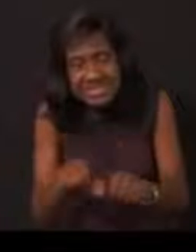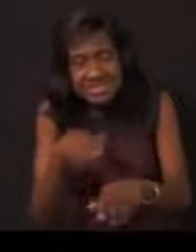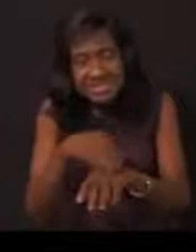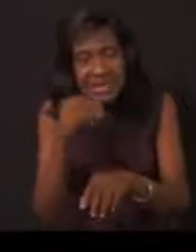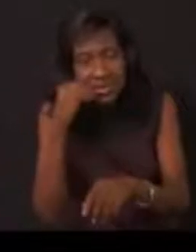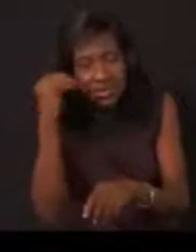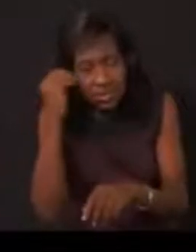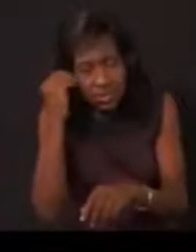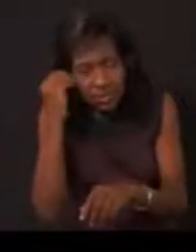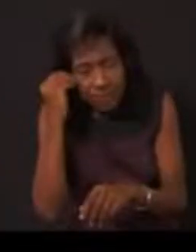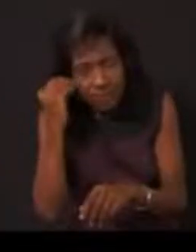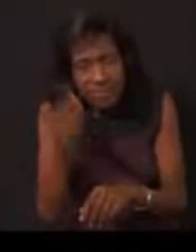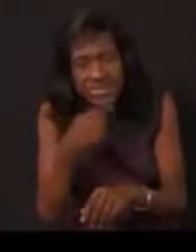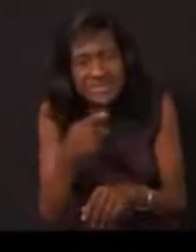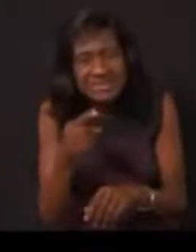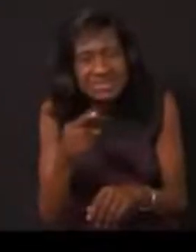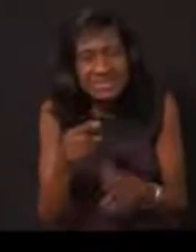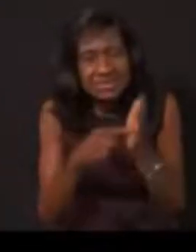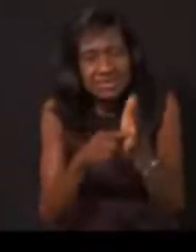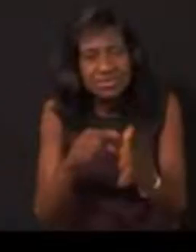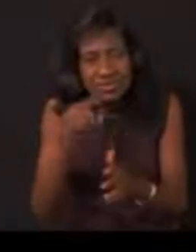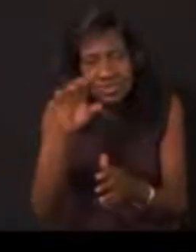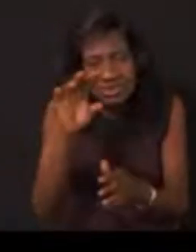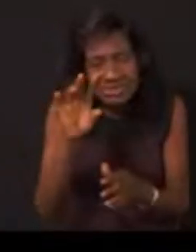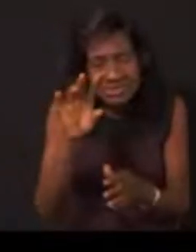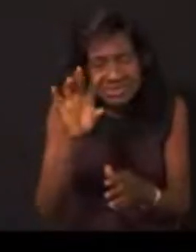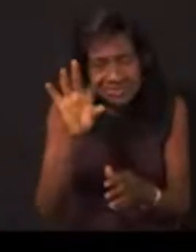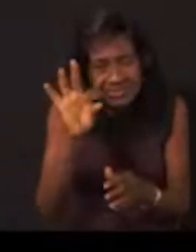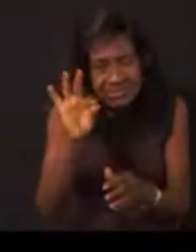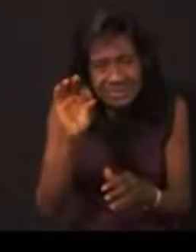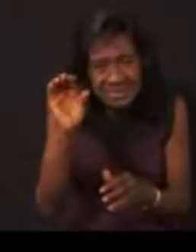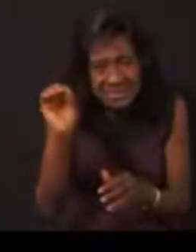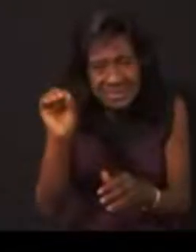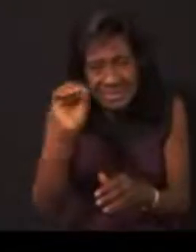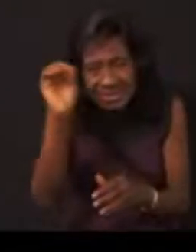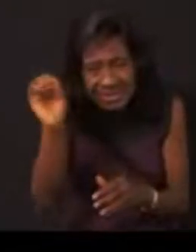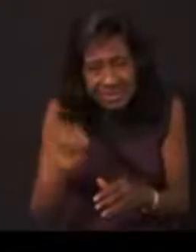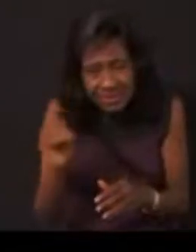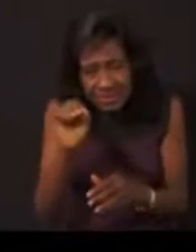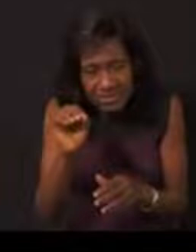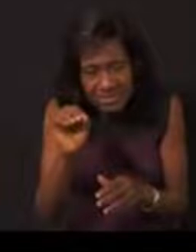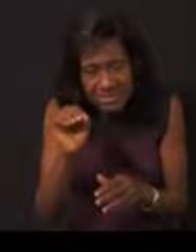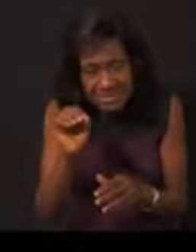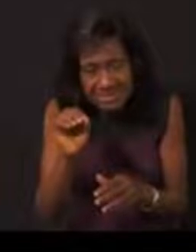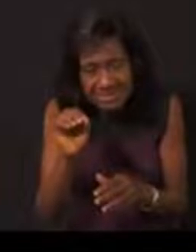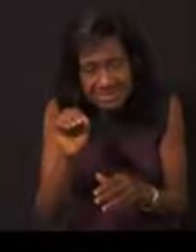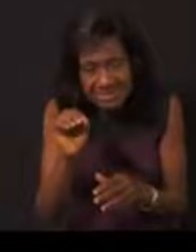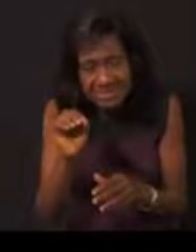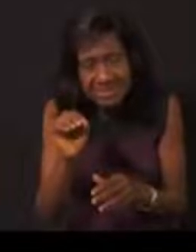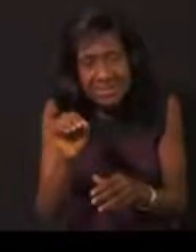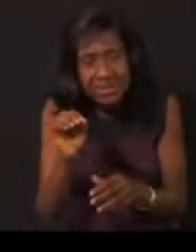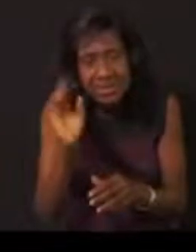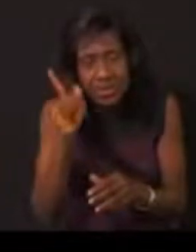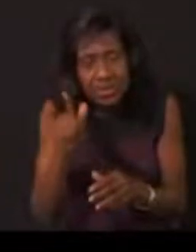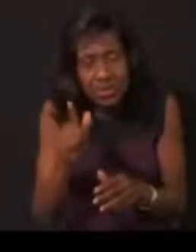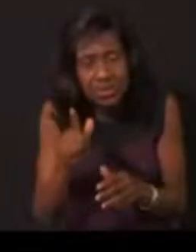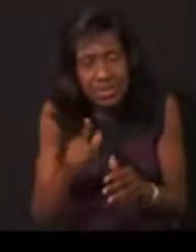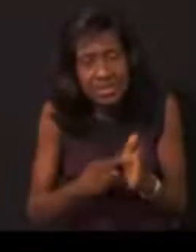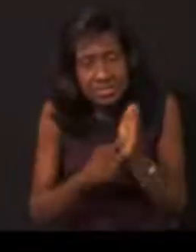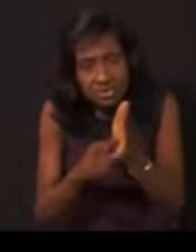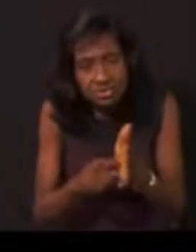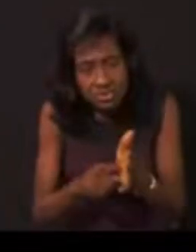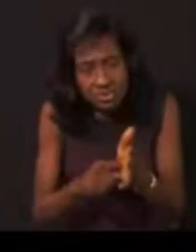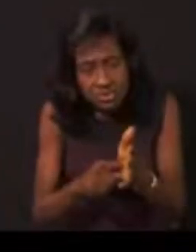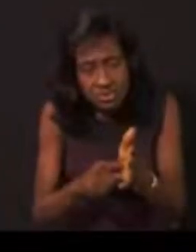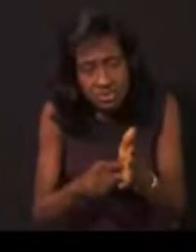COVID-19 infection, and likely to be more than 90% effective at detecting those who are most infectious when